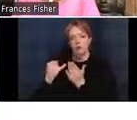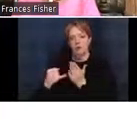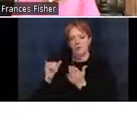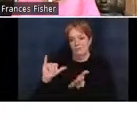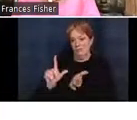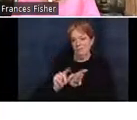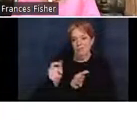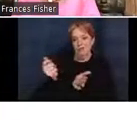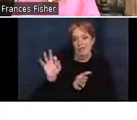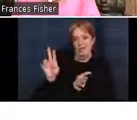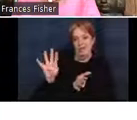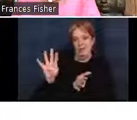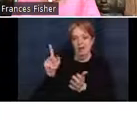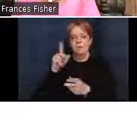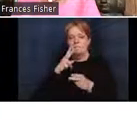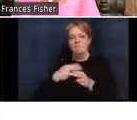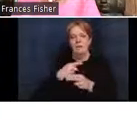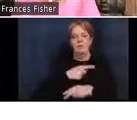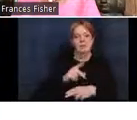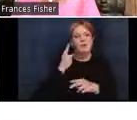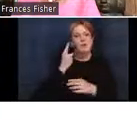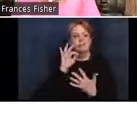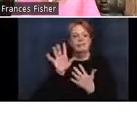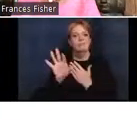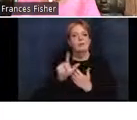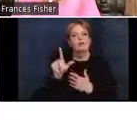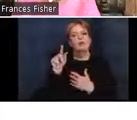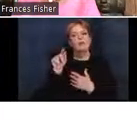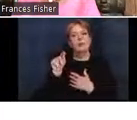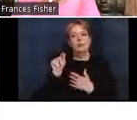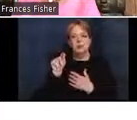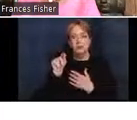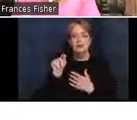She was referenced as one of 20 up-and-coming women artists doing very good